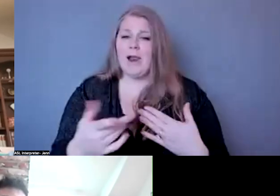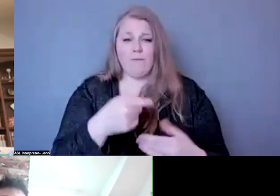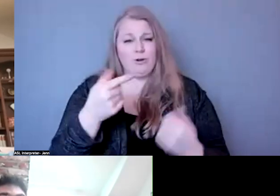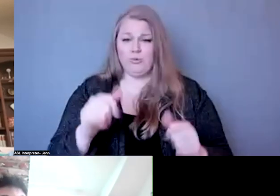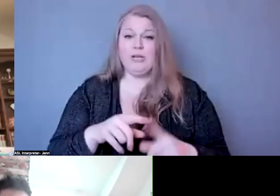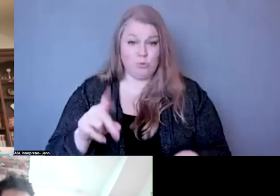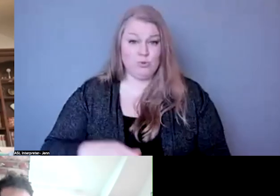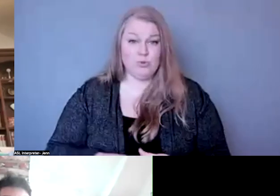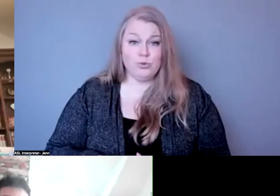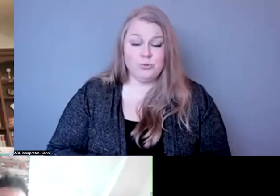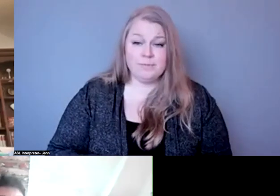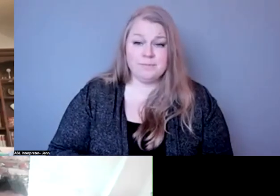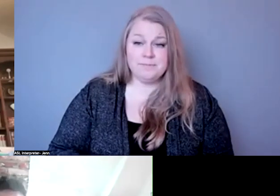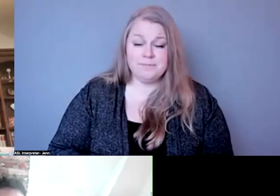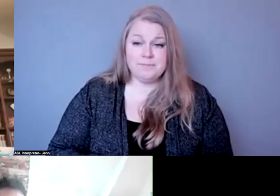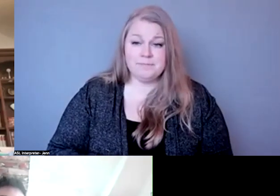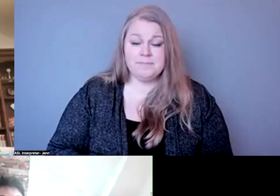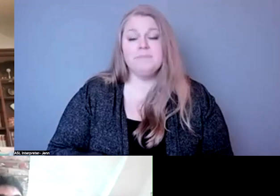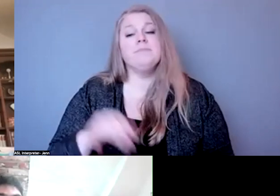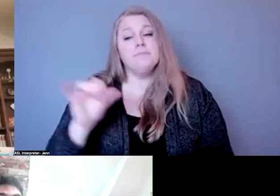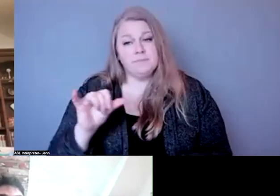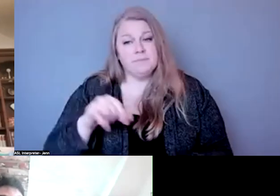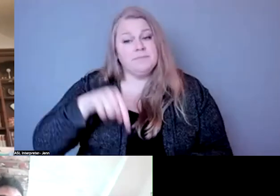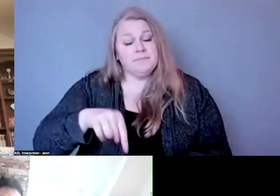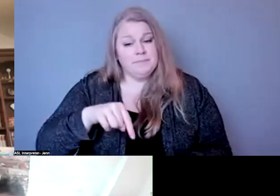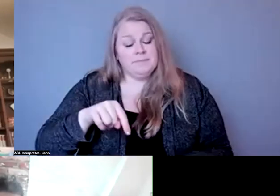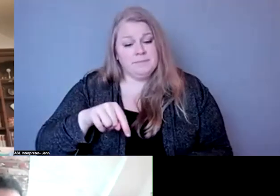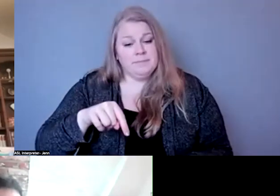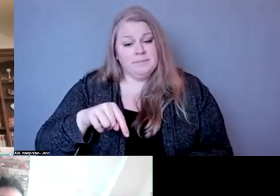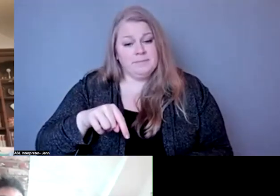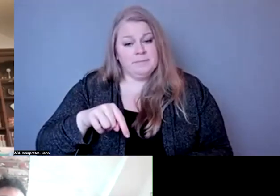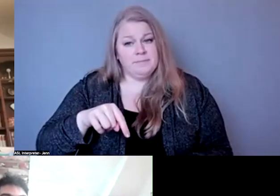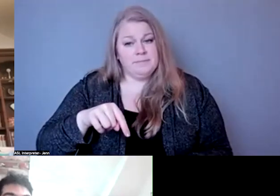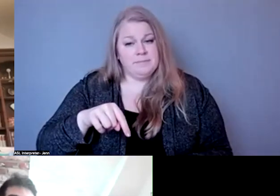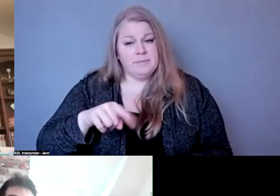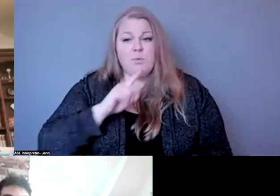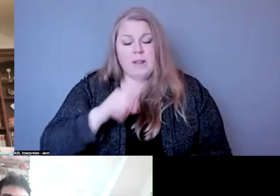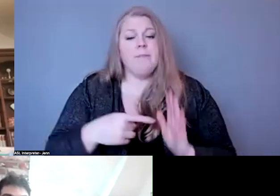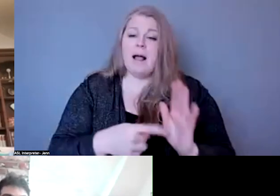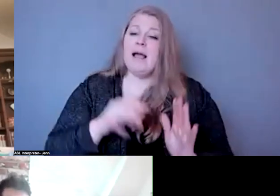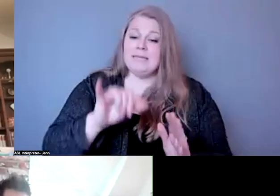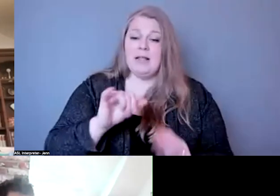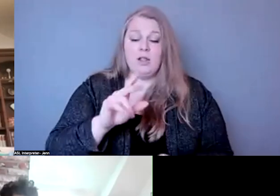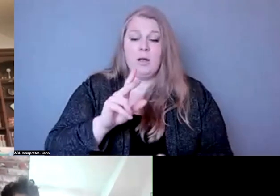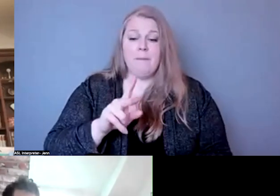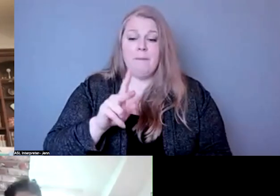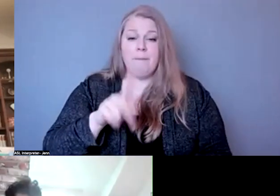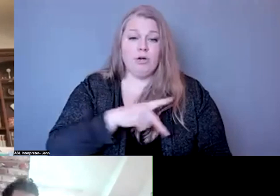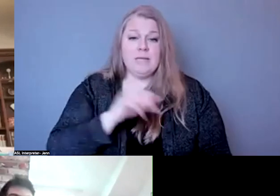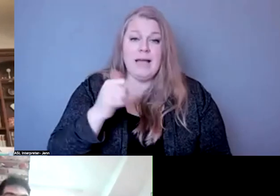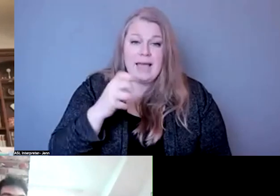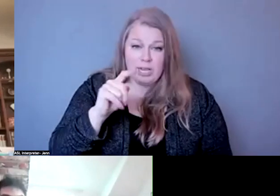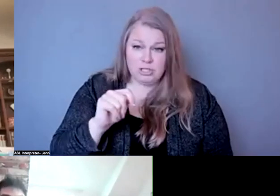to do. Additionally, this implies, as part of it, that personal agents, semi to